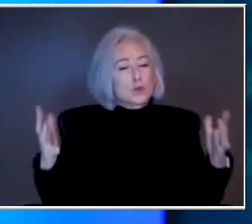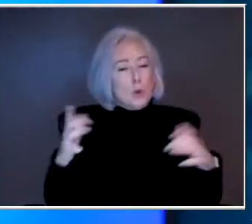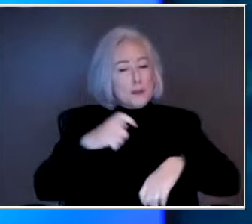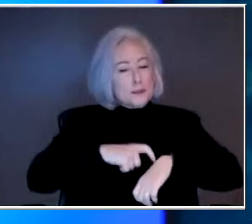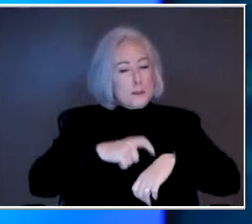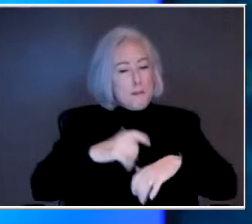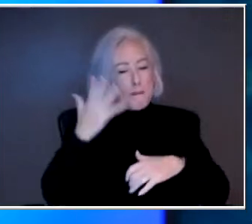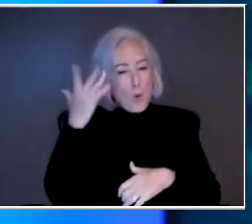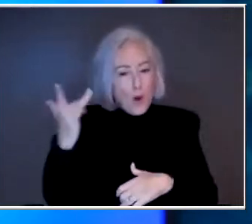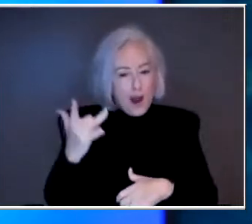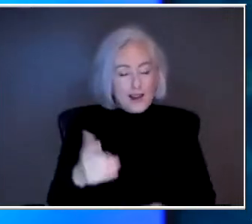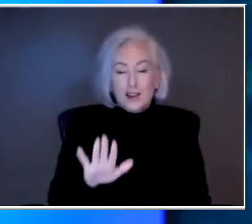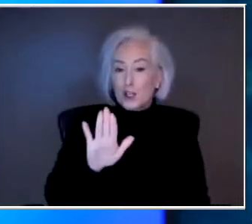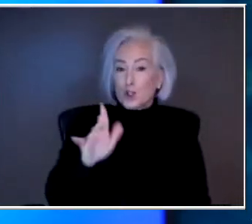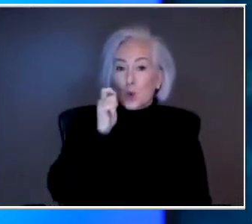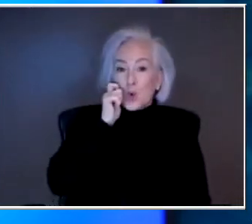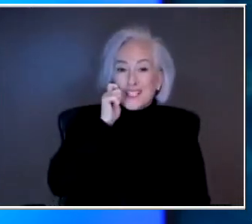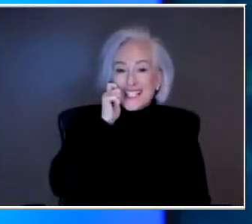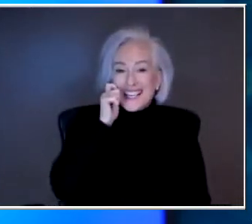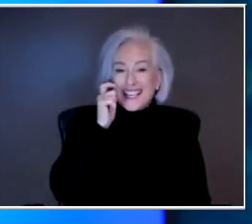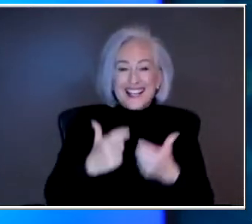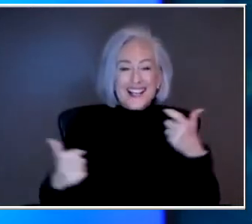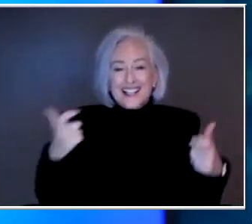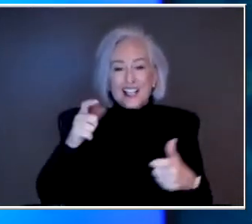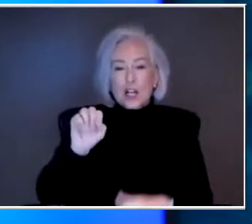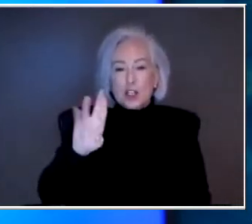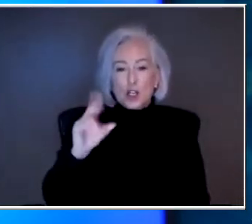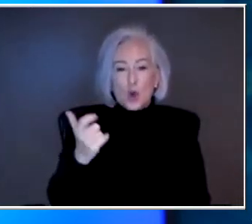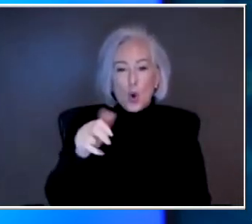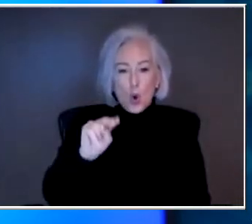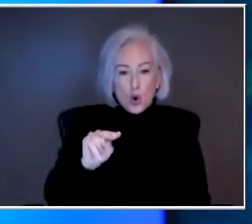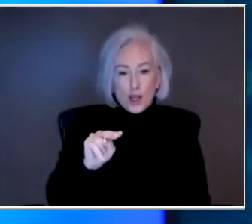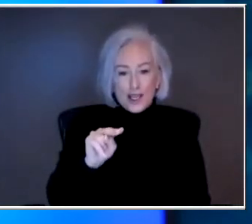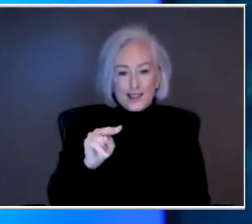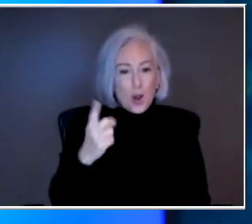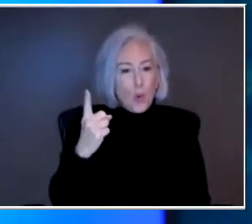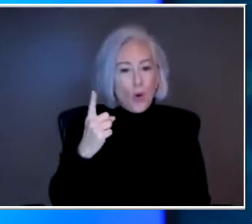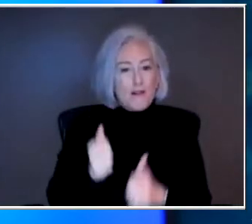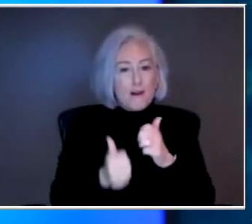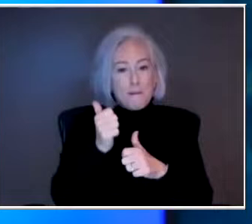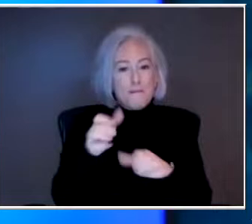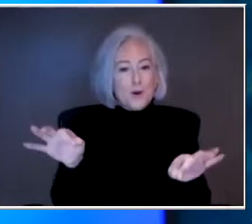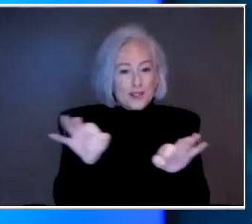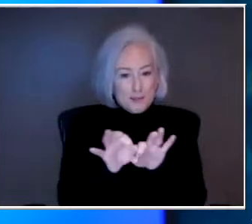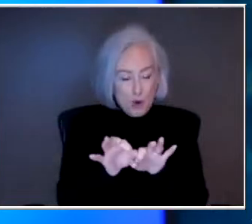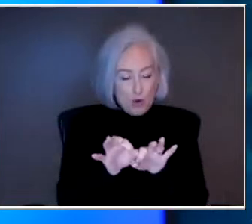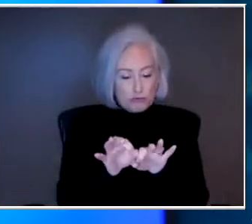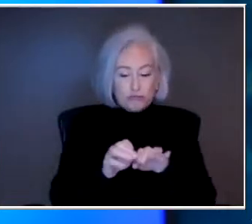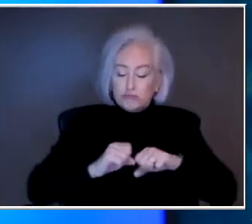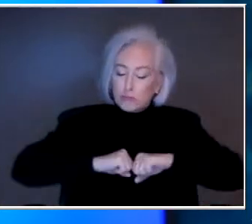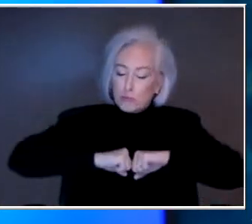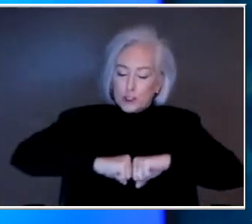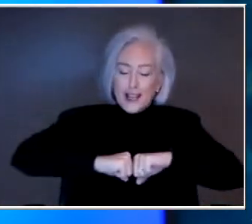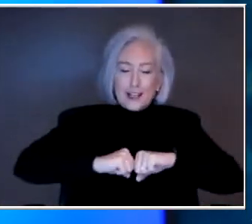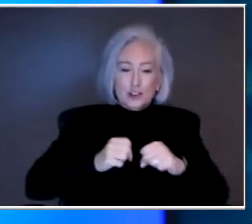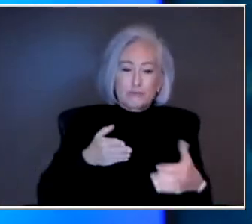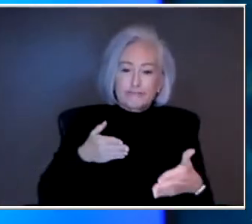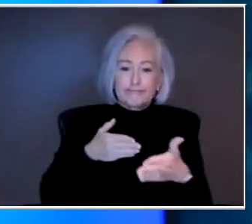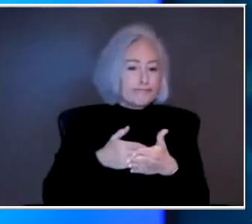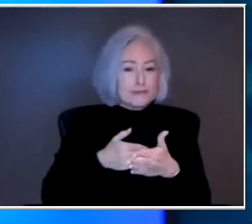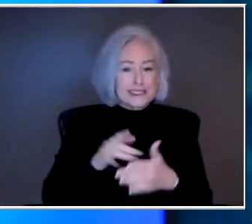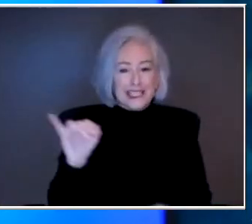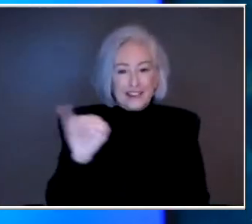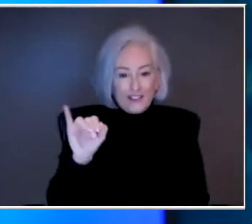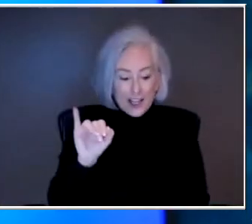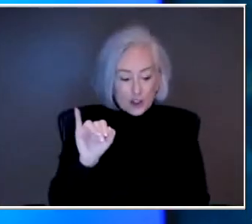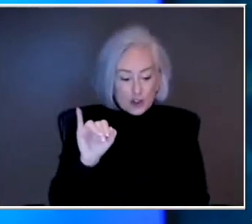your largest organ of your body, and I like to say one of the most important. It's your protection against infection. It helps you with temperature control, it